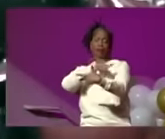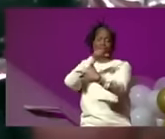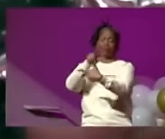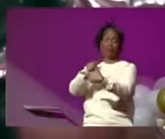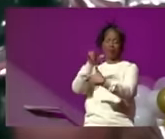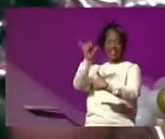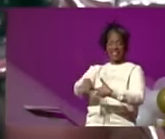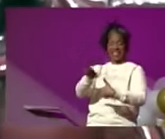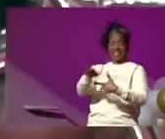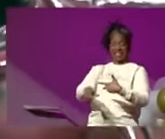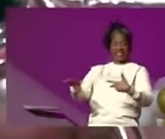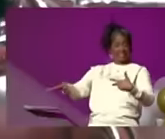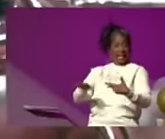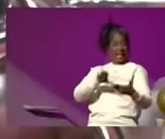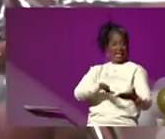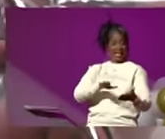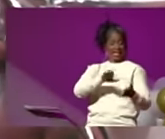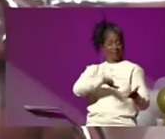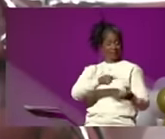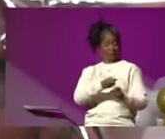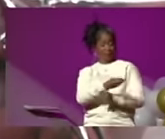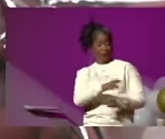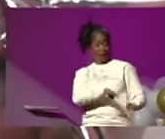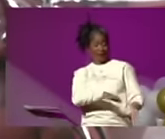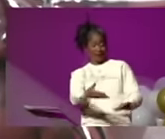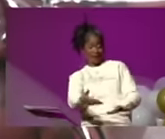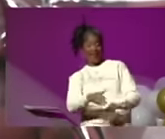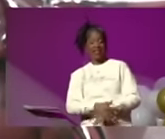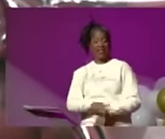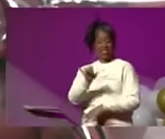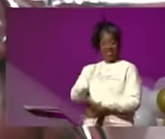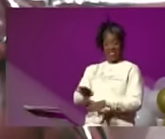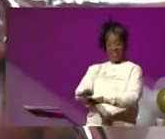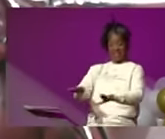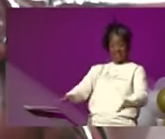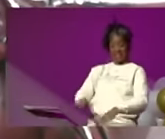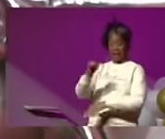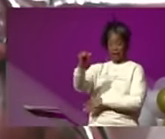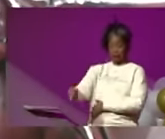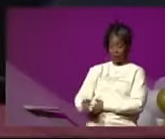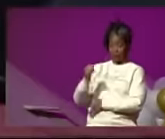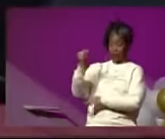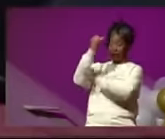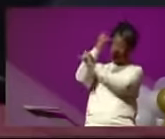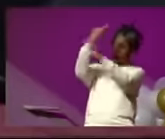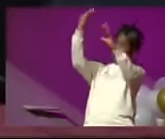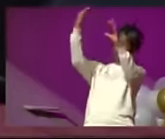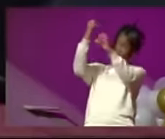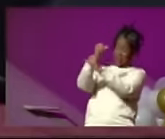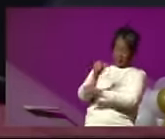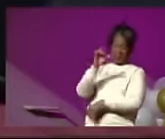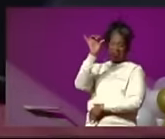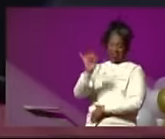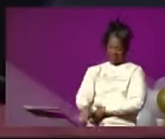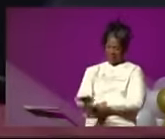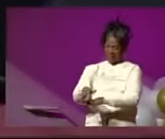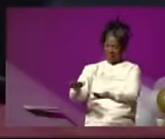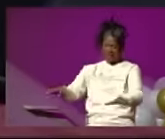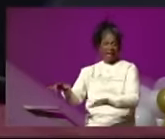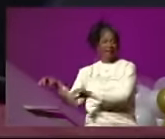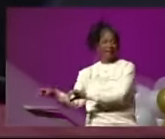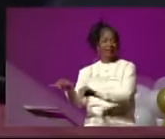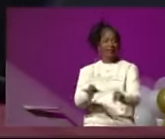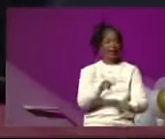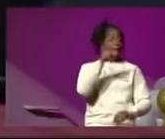is Deborah's victory. That child is Joseph's dream. That child is